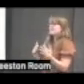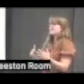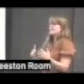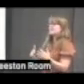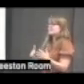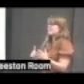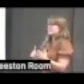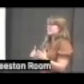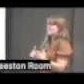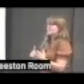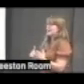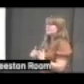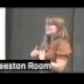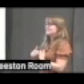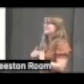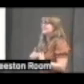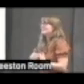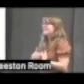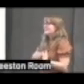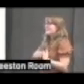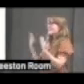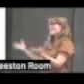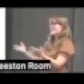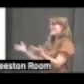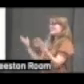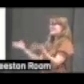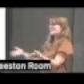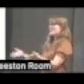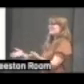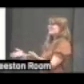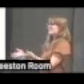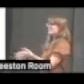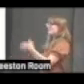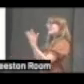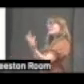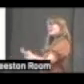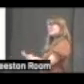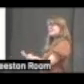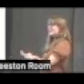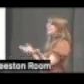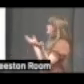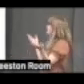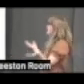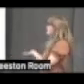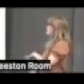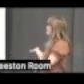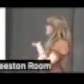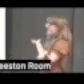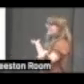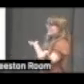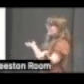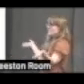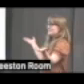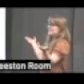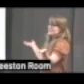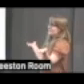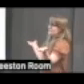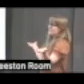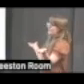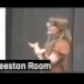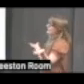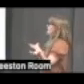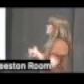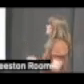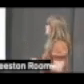that 50% coin toss, right? Like, let's get one of them to prefer, and then like maybe it's